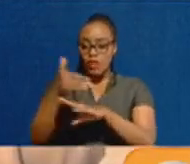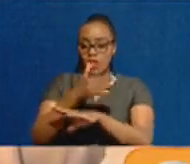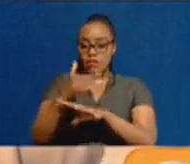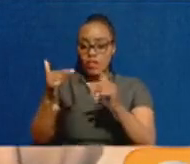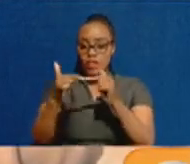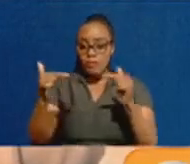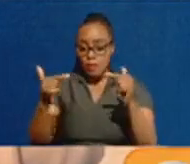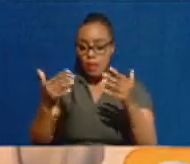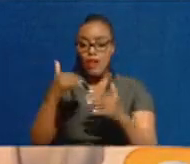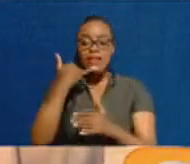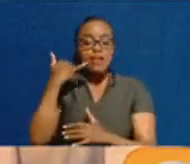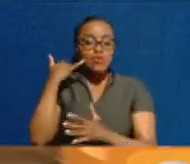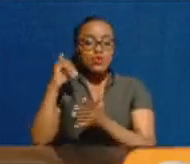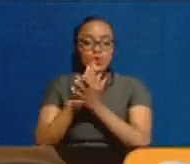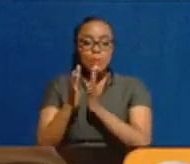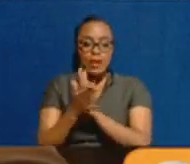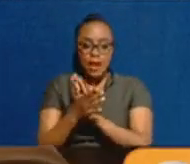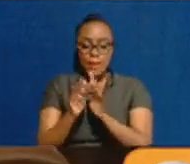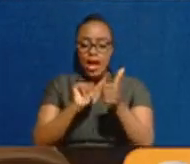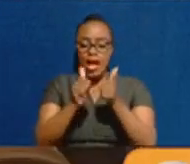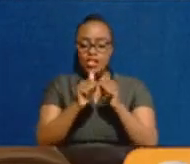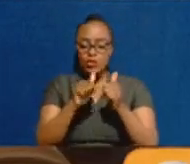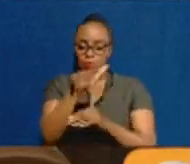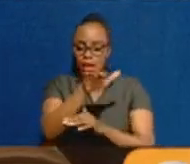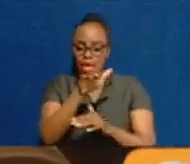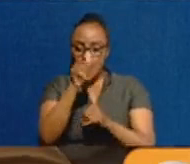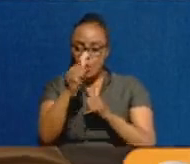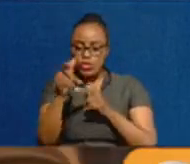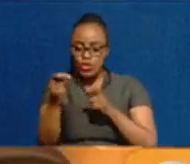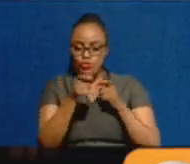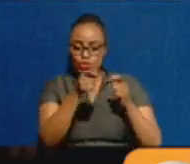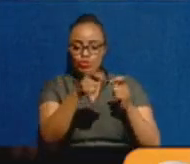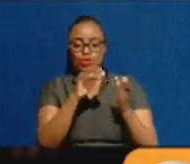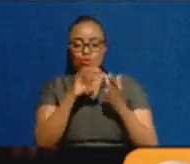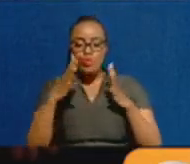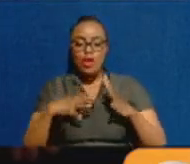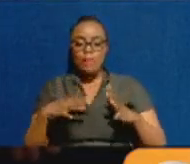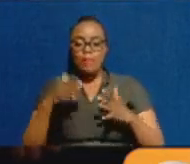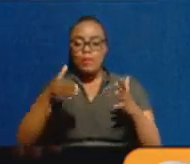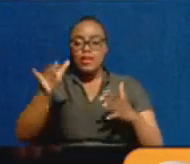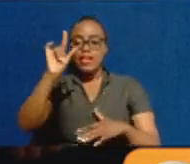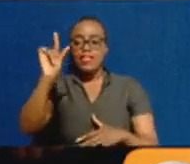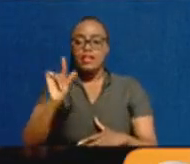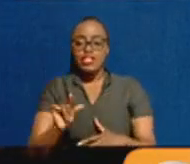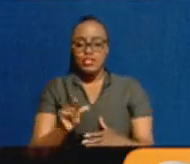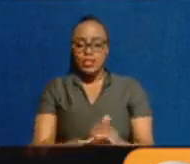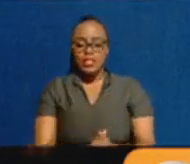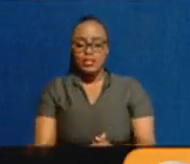position Nakuru to become a sports tourism hub in the region.